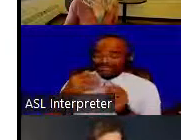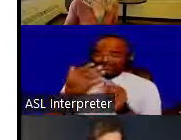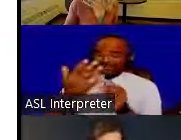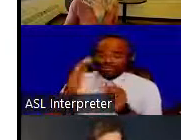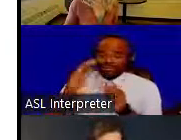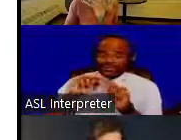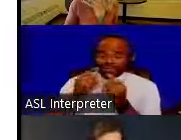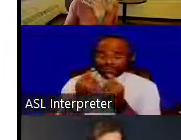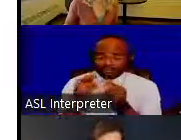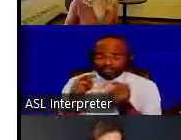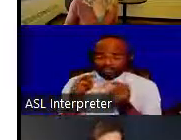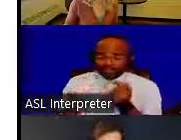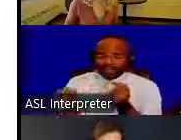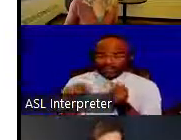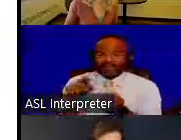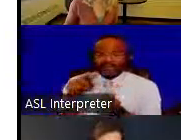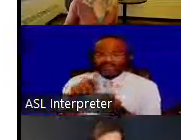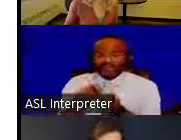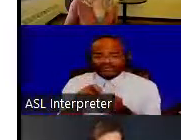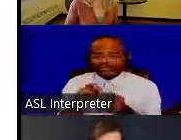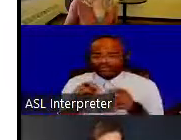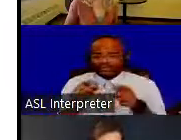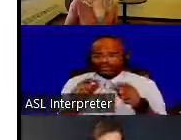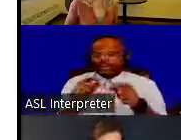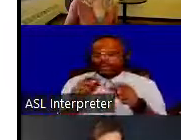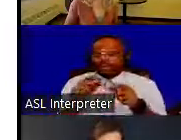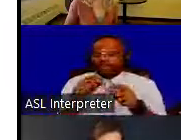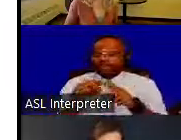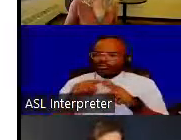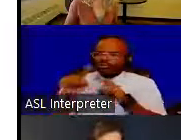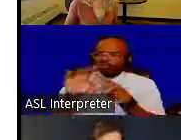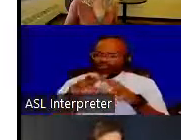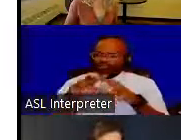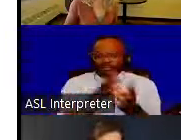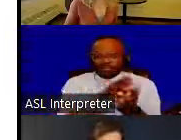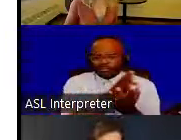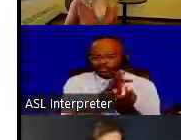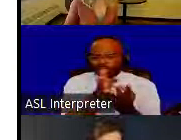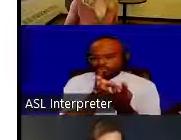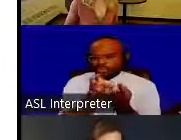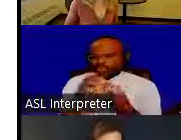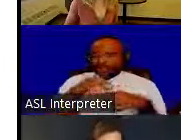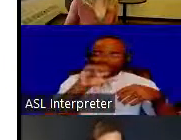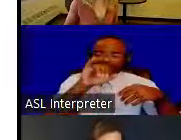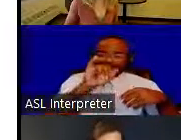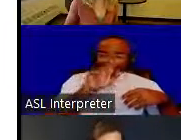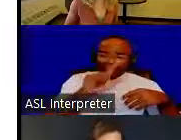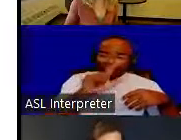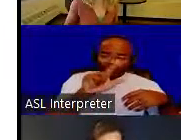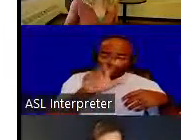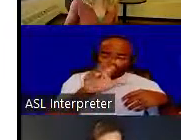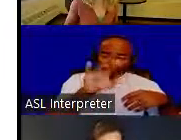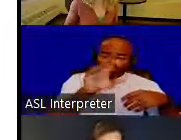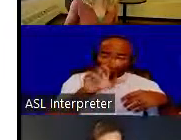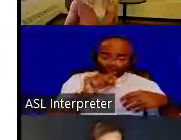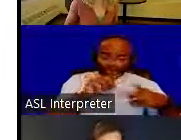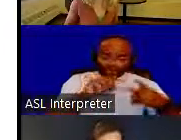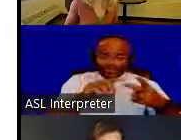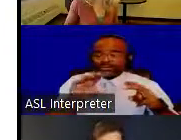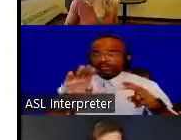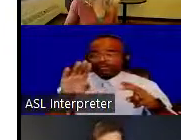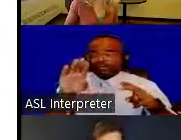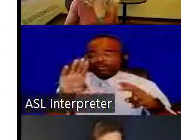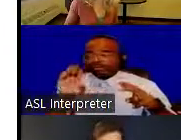area, they'll have a multidisciplinary team that includes a silviculturist and a wildlife biologist and a botanist